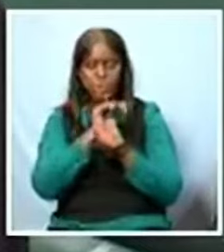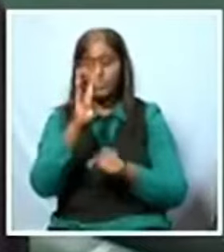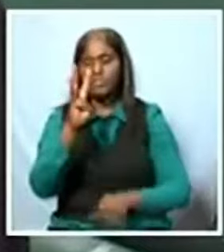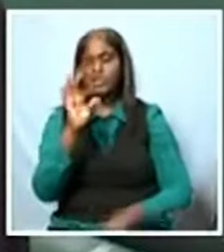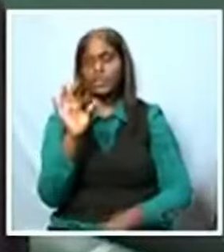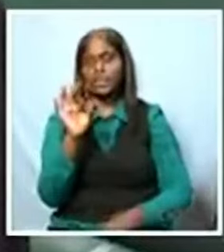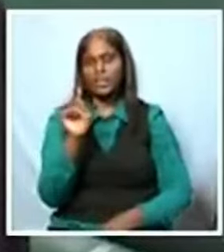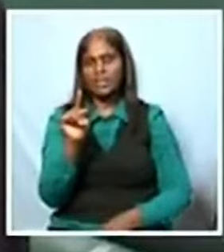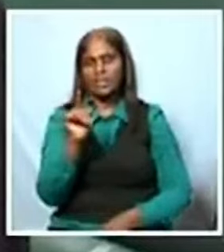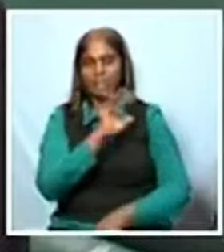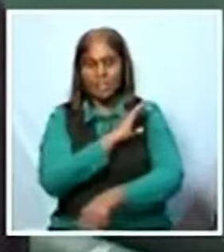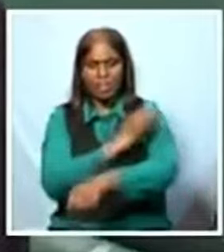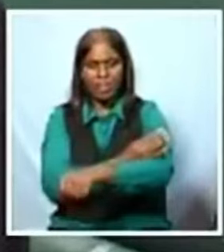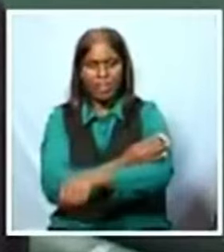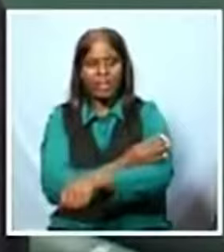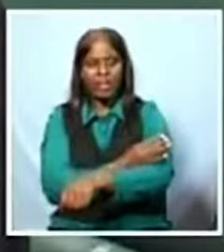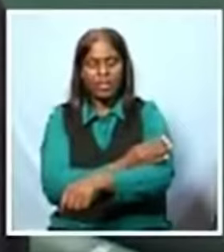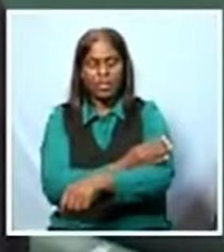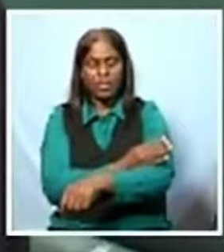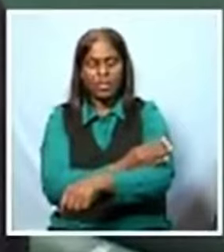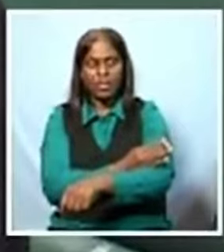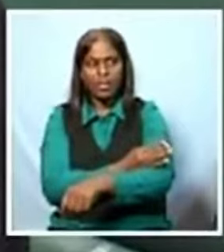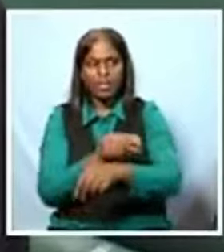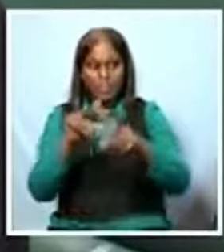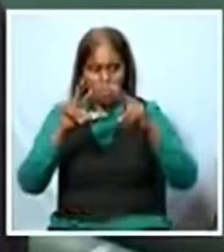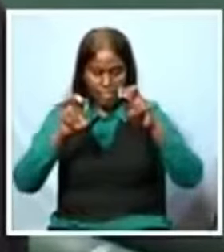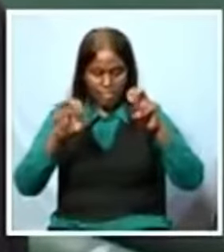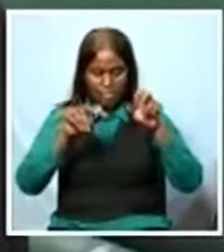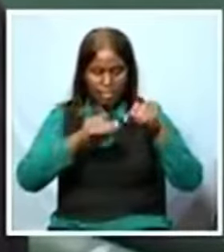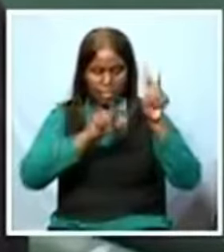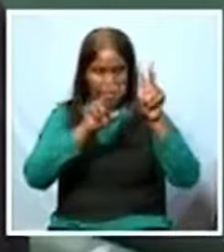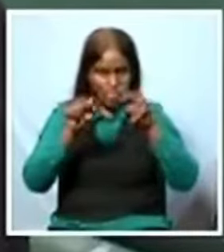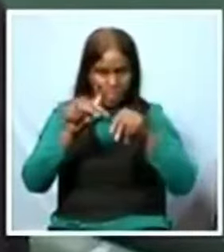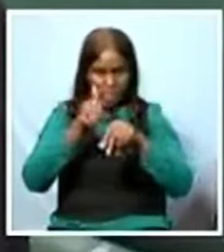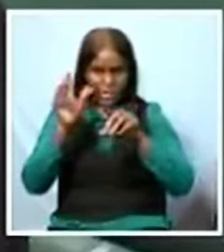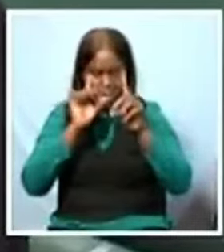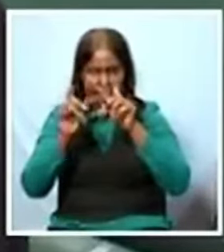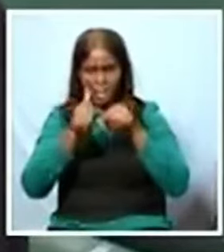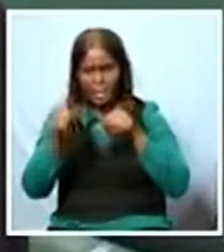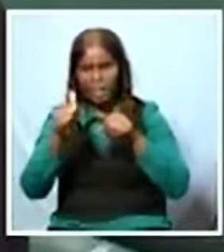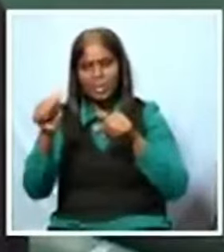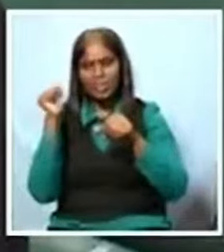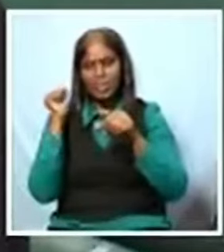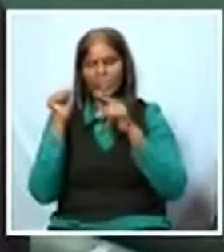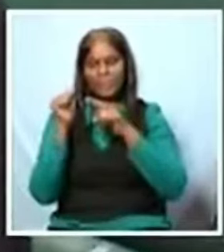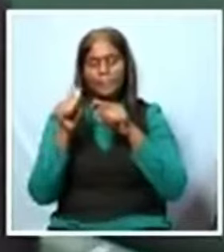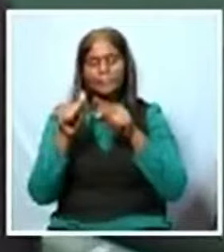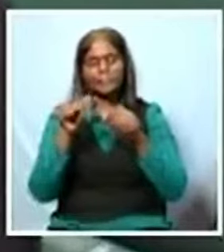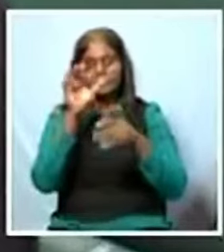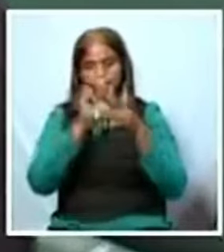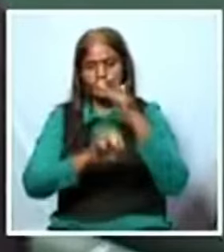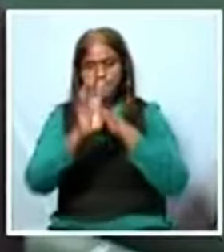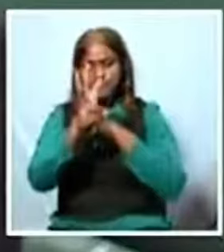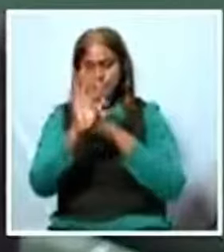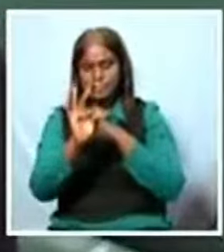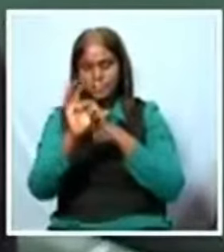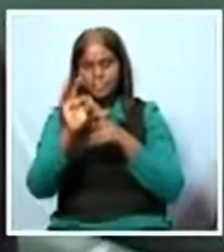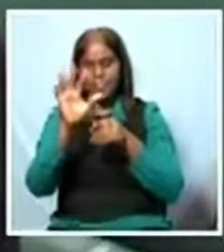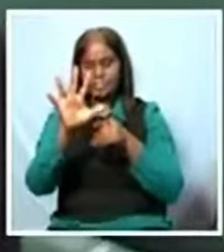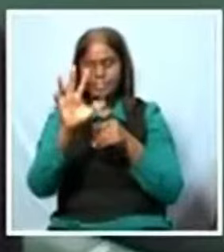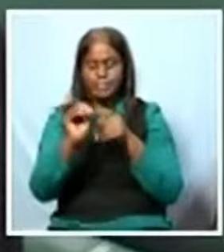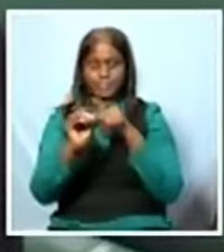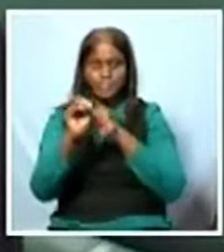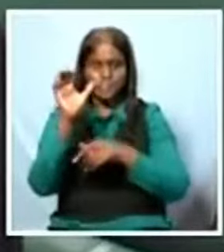49, power of entry, search and inspection. Any debate, any objection? Clause 49 is agreed to. Clause